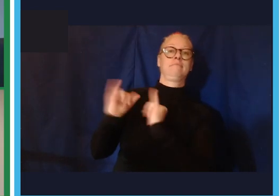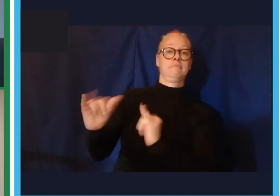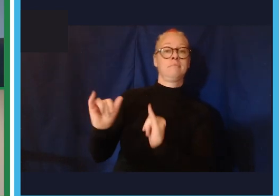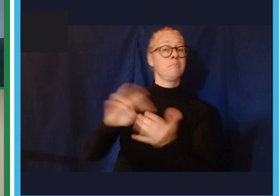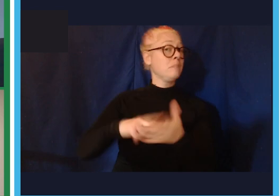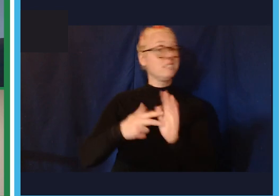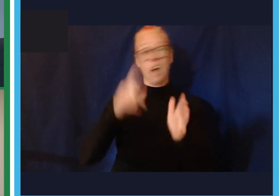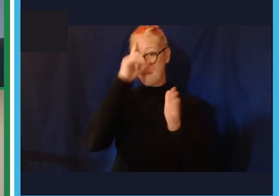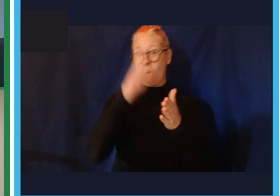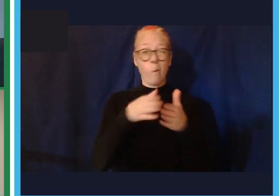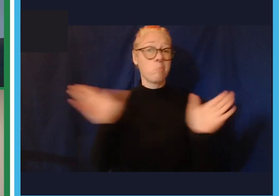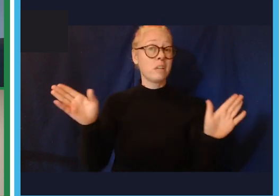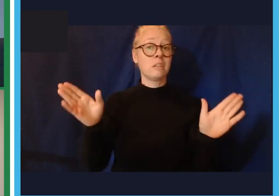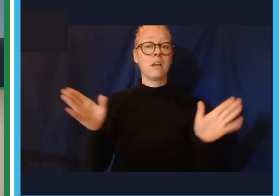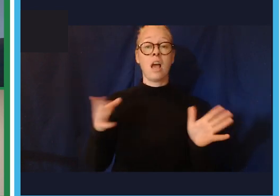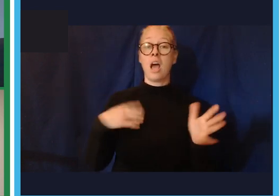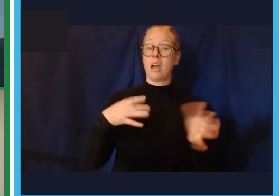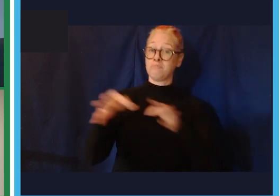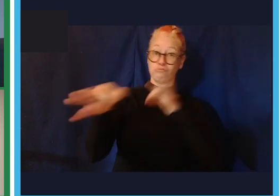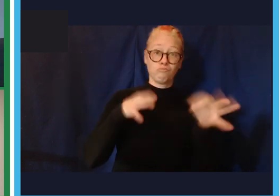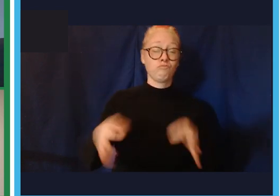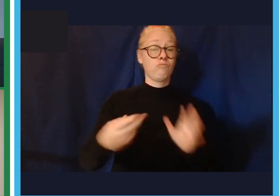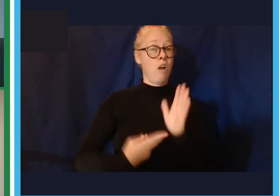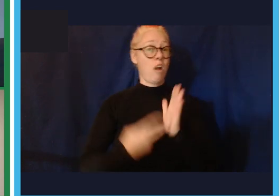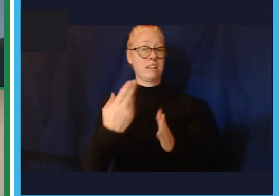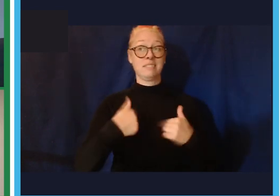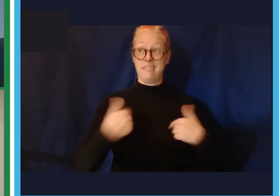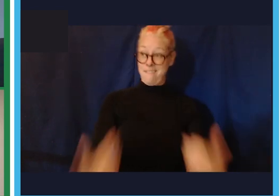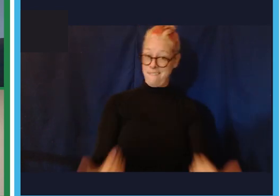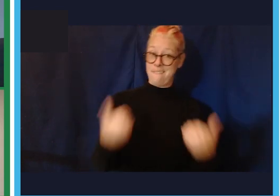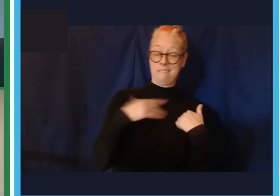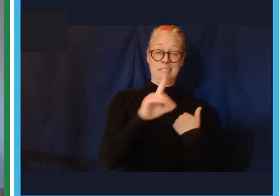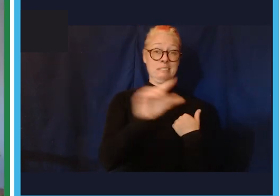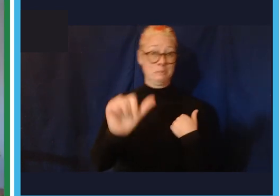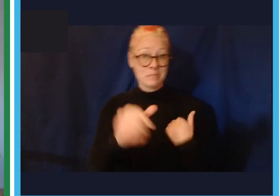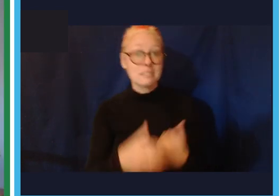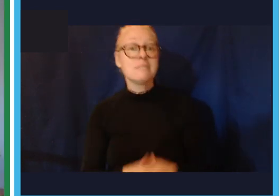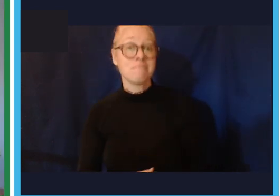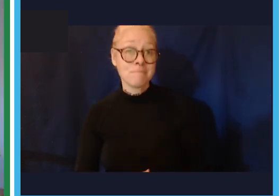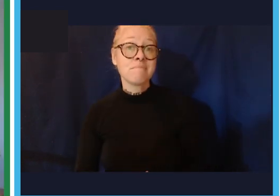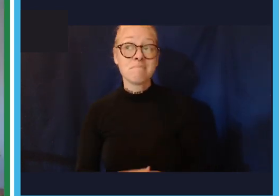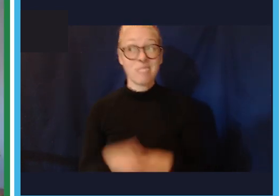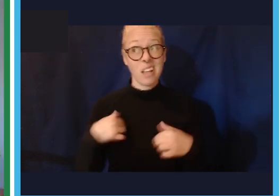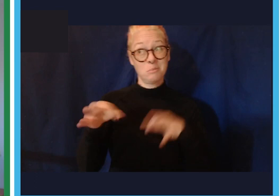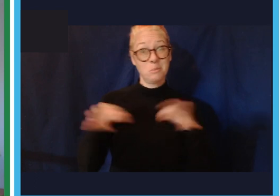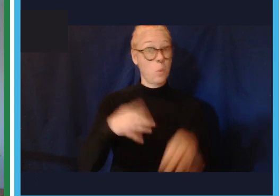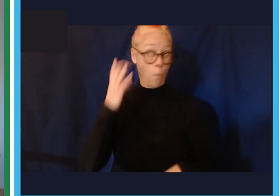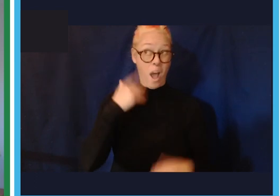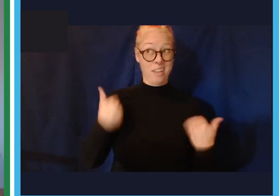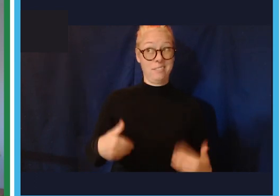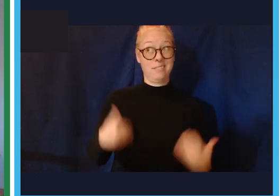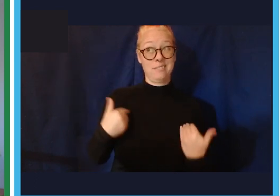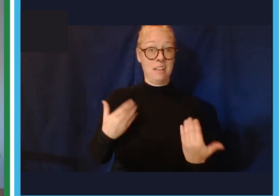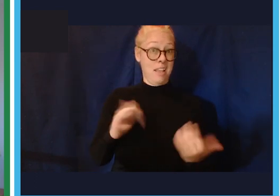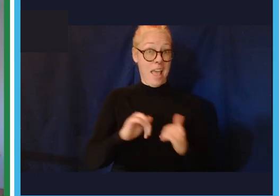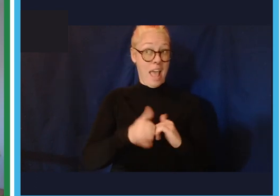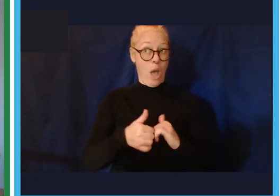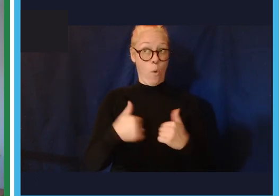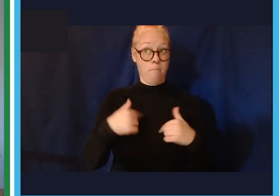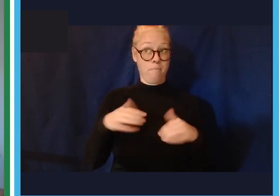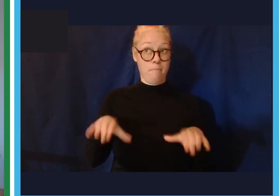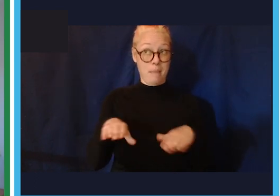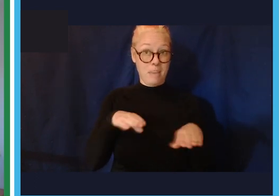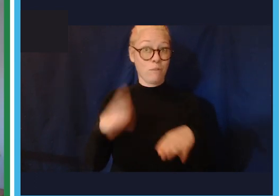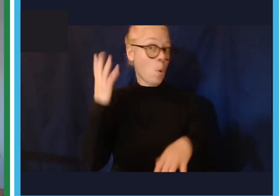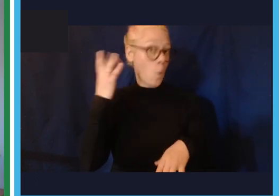So Graham, you were diagnosed quite young at 8. Do you have memory of that experience? And do you have memory of you know,